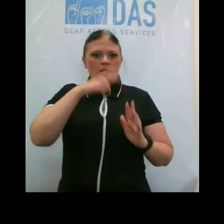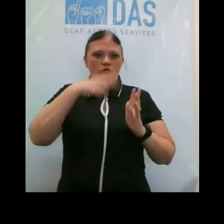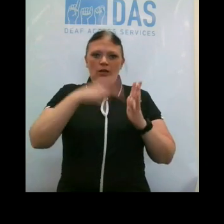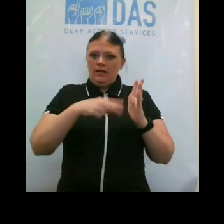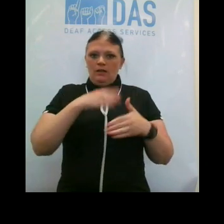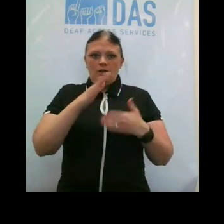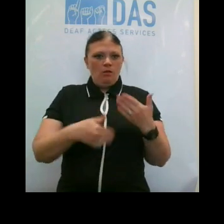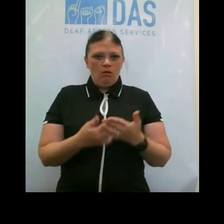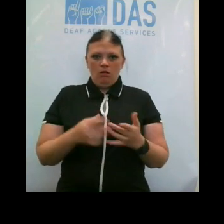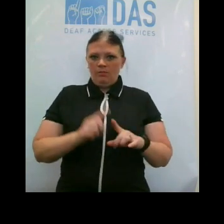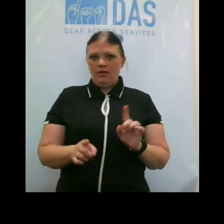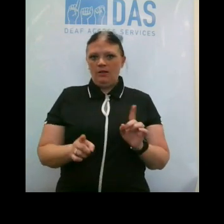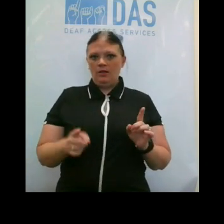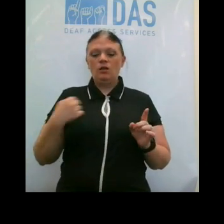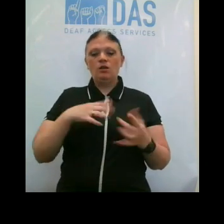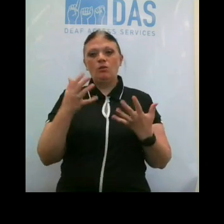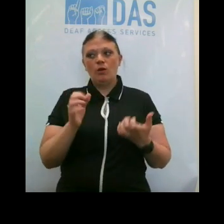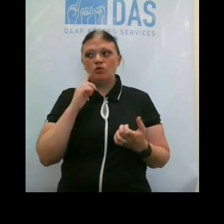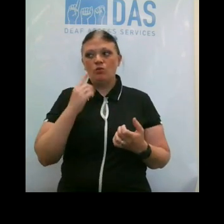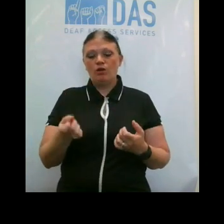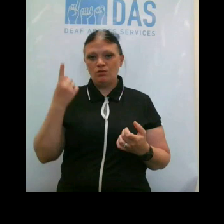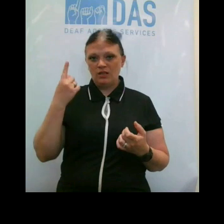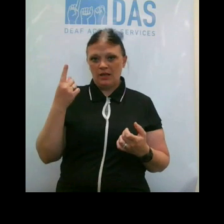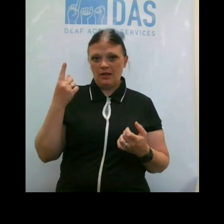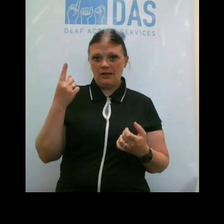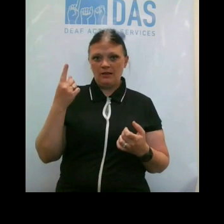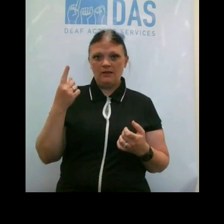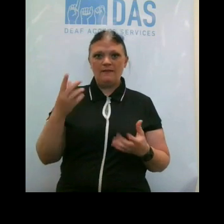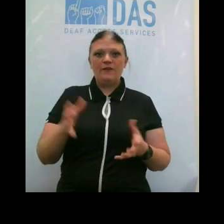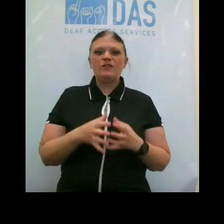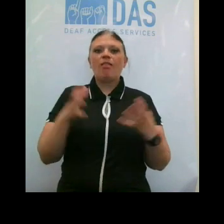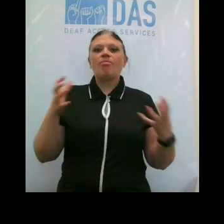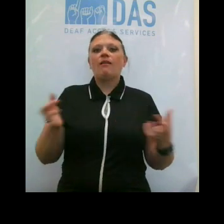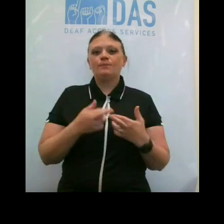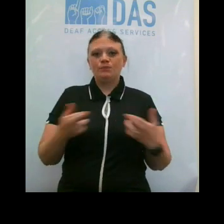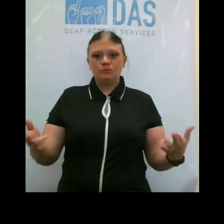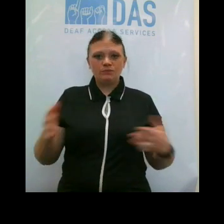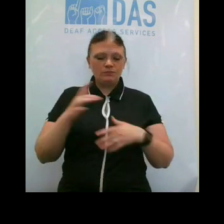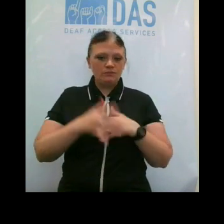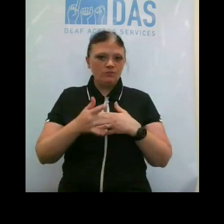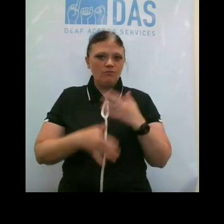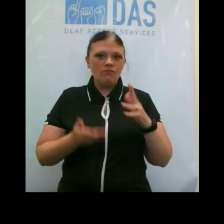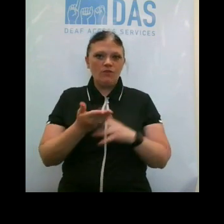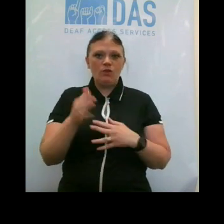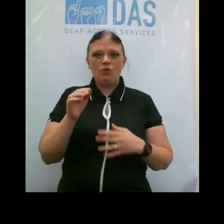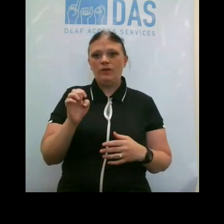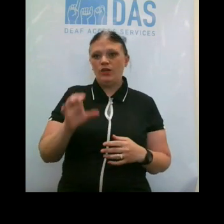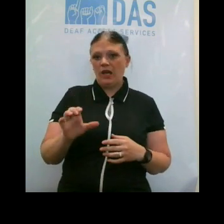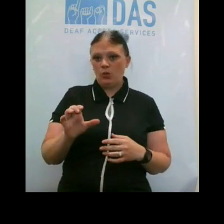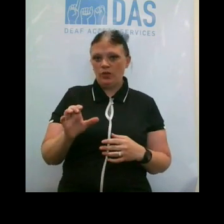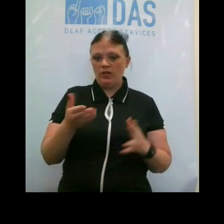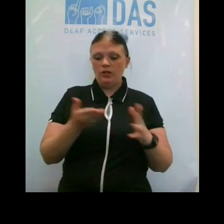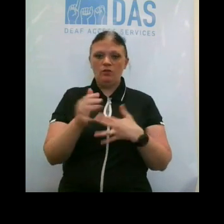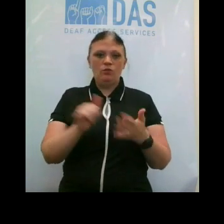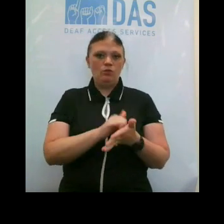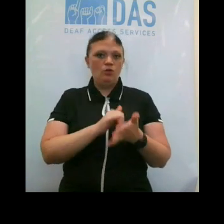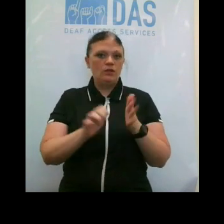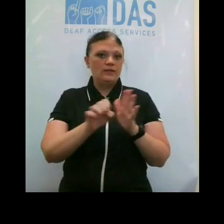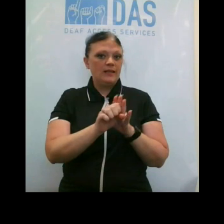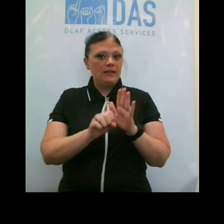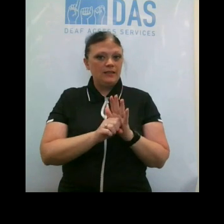all, but we do want you to understand that there's lots of resources available through Erie County, through New York